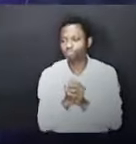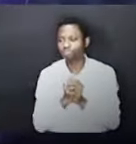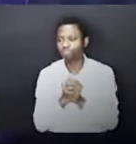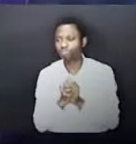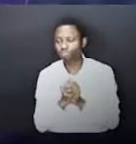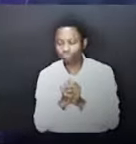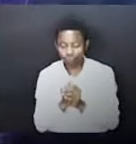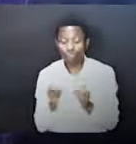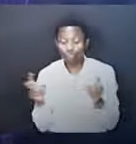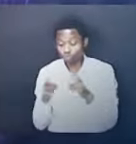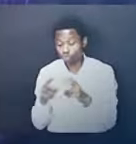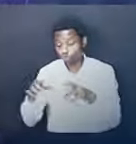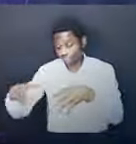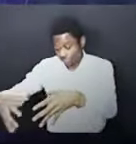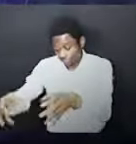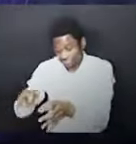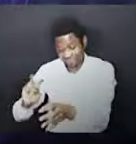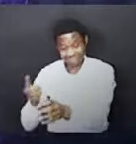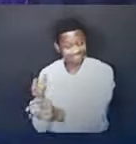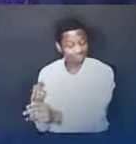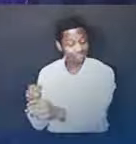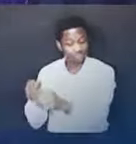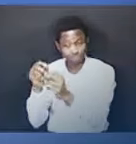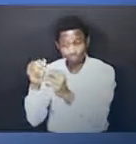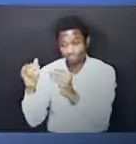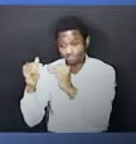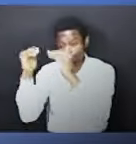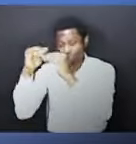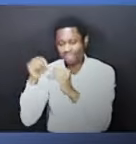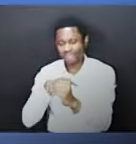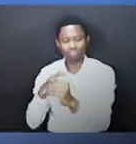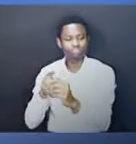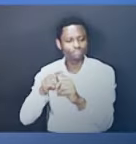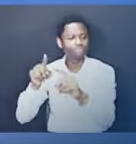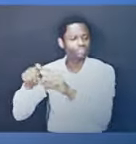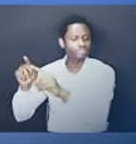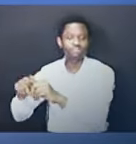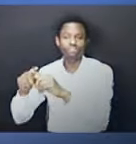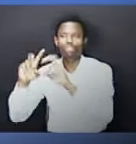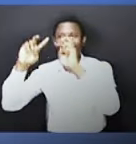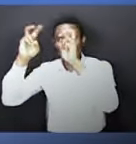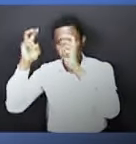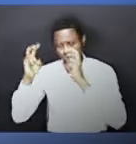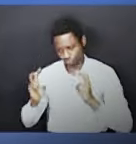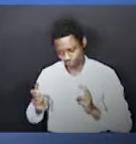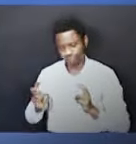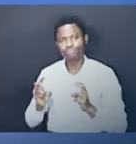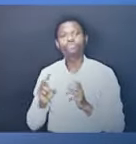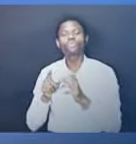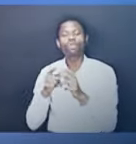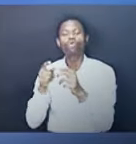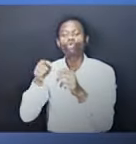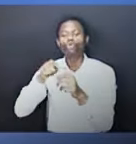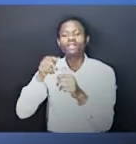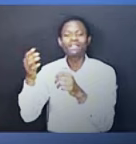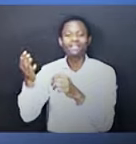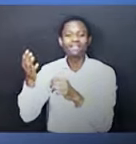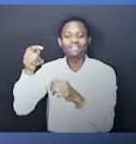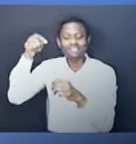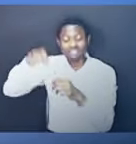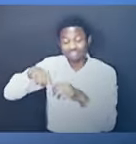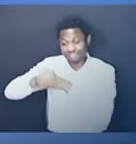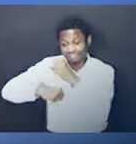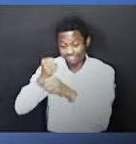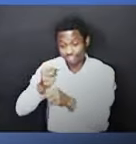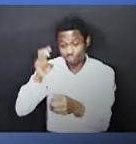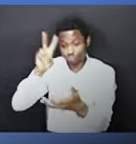no ye yi no afi mpimie no ani aduonu nan ne mu which we are working with in this year afi ye di eyi adwuma no or was